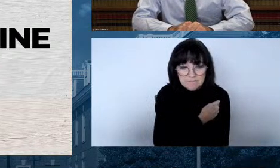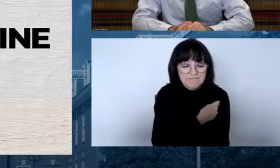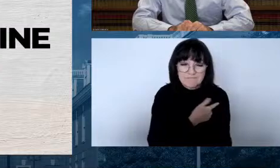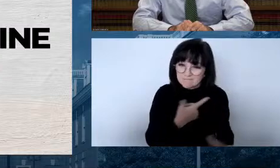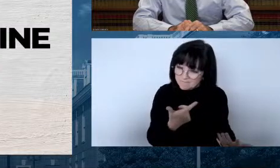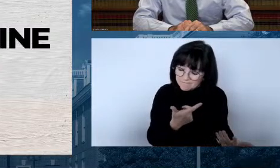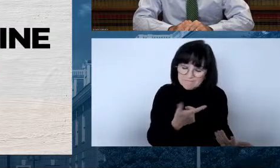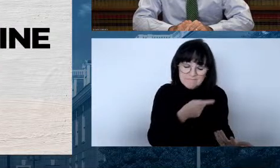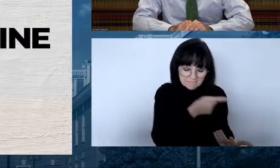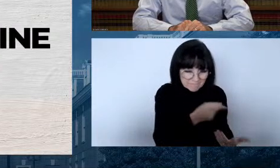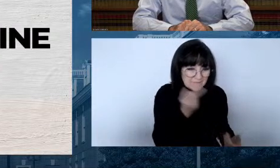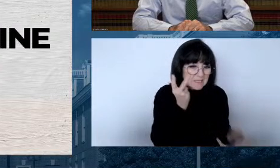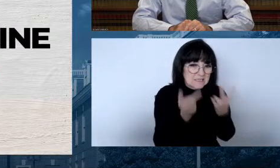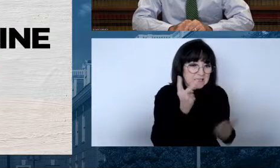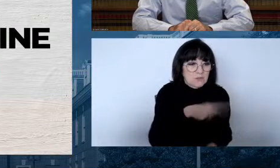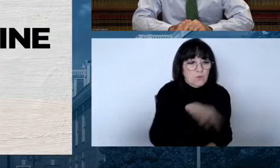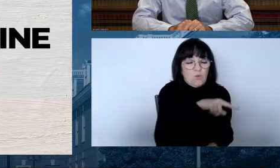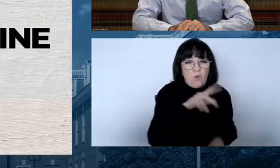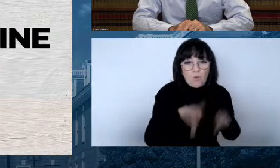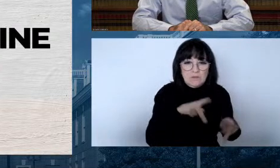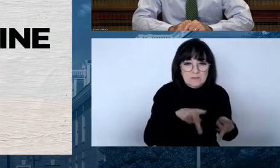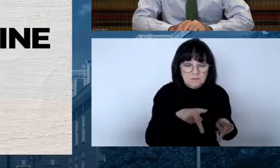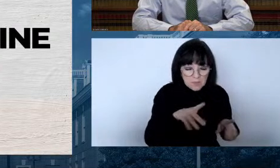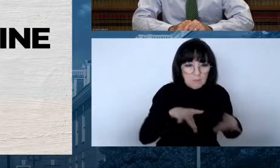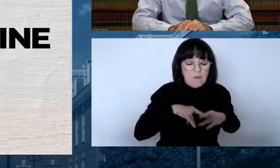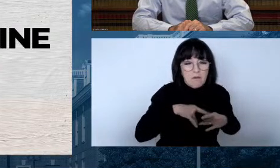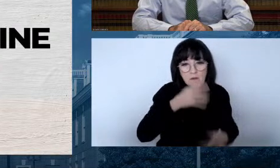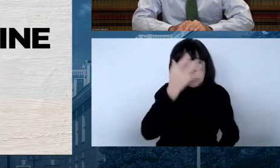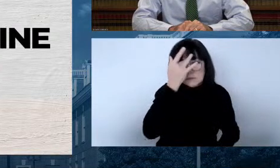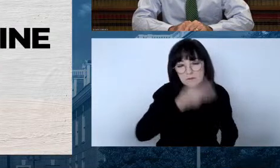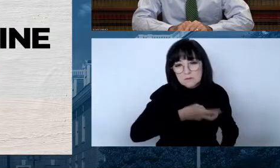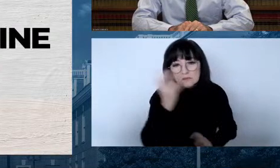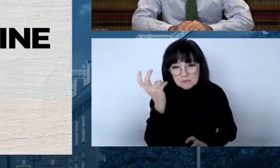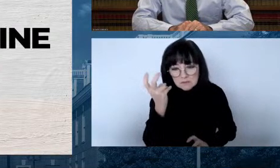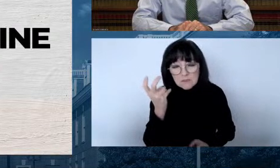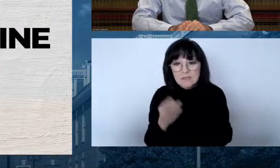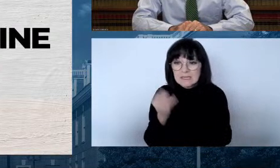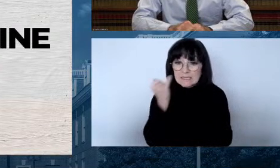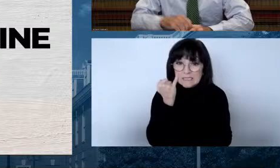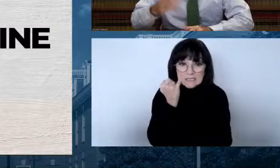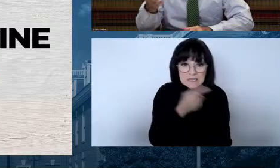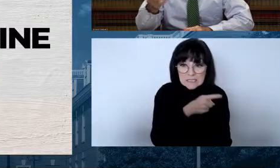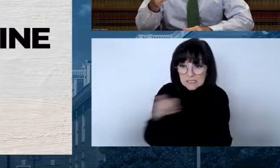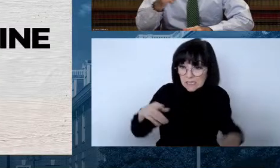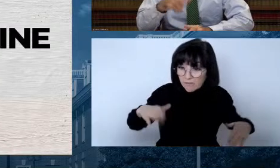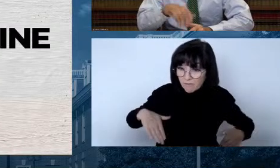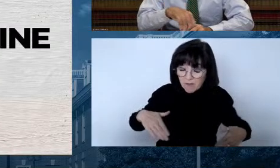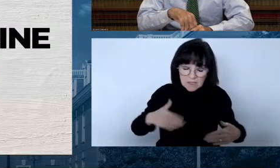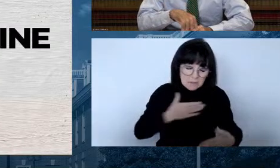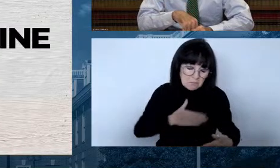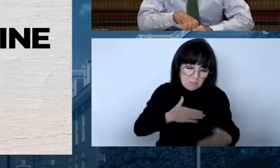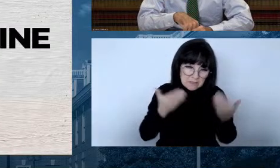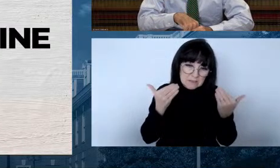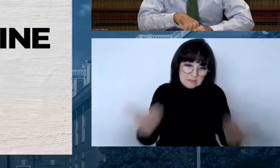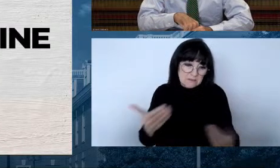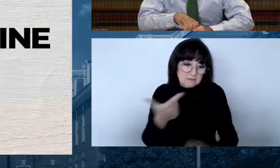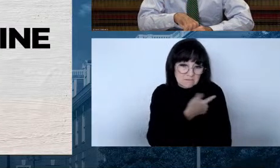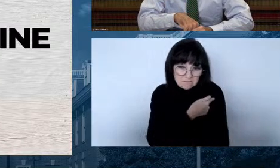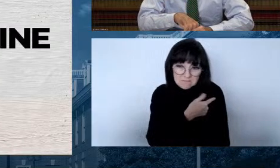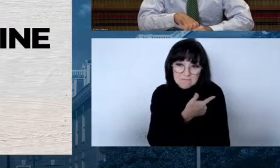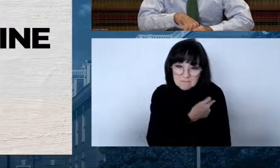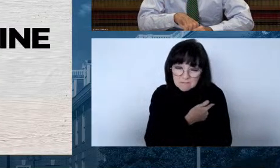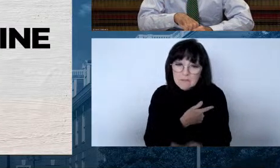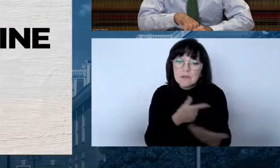get vaccinated. And if you are, to make sure you get your second dose and your booster. We just heard from Dr. Sigelman and